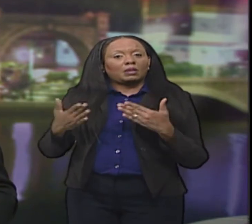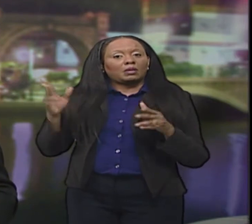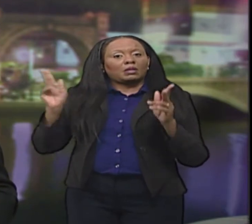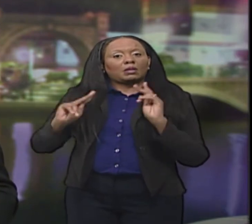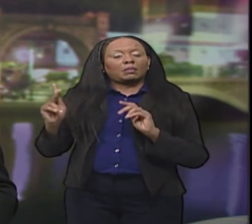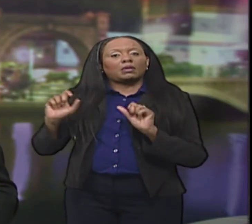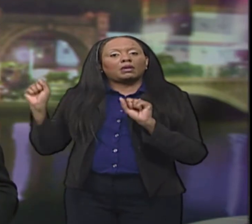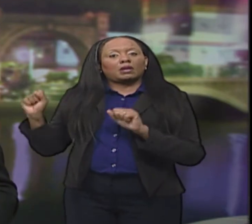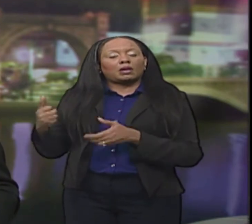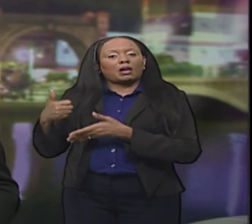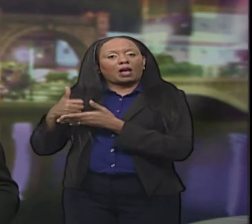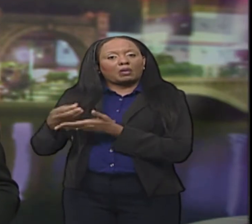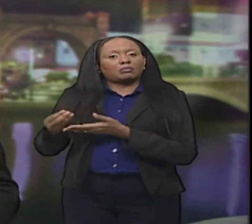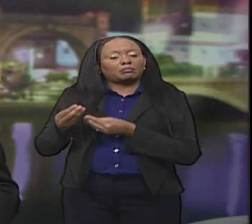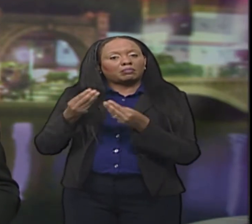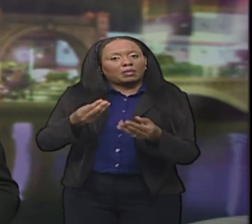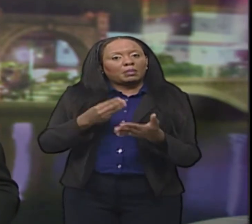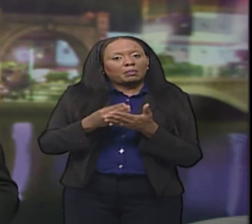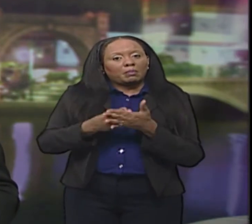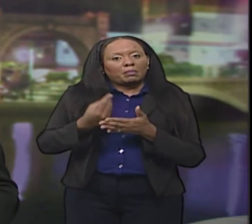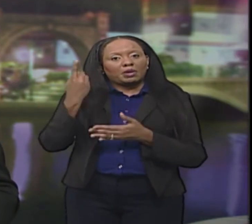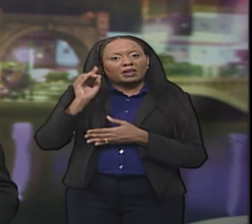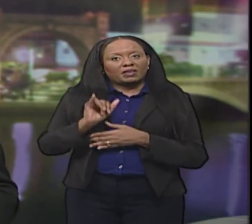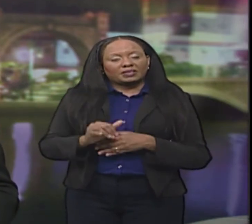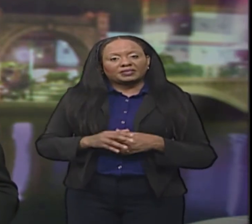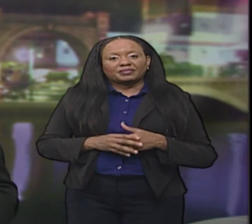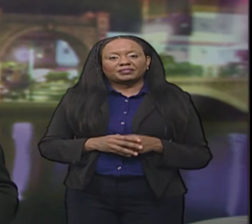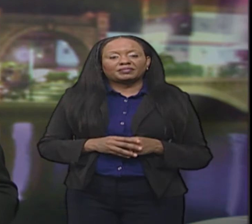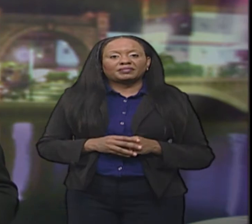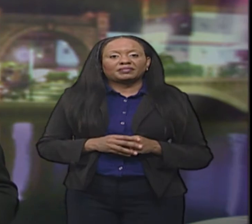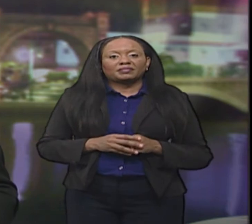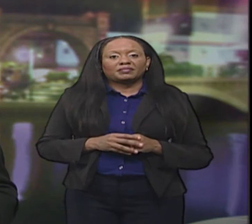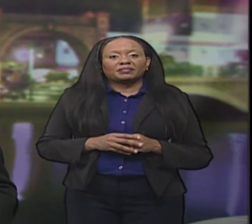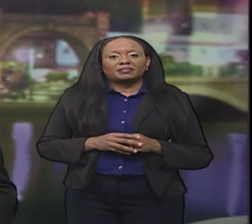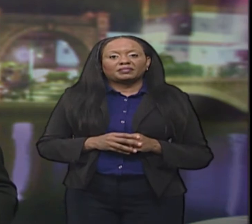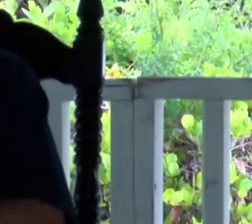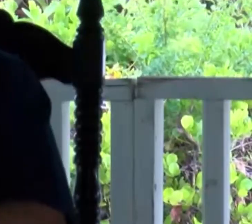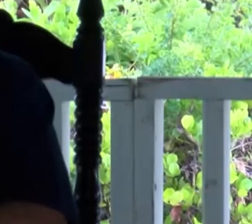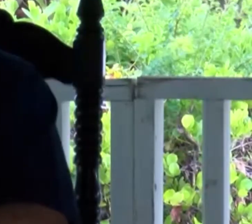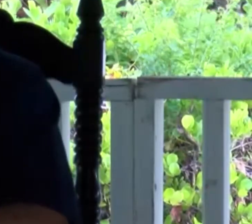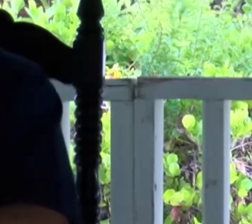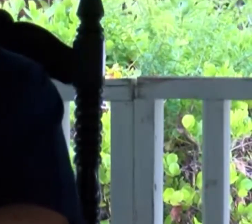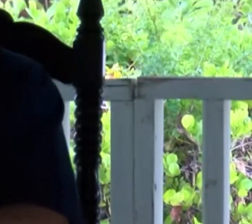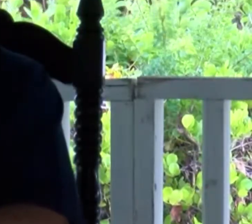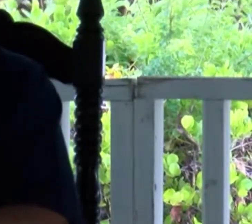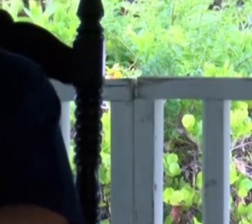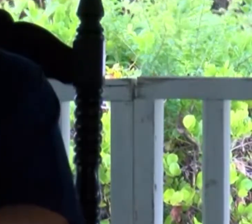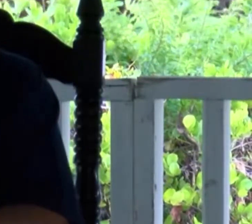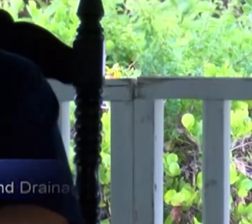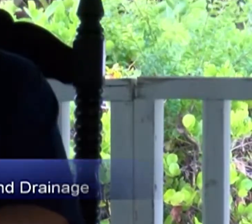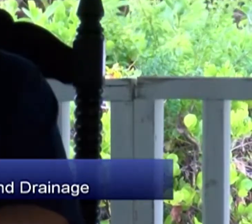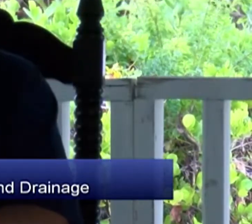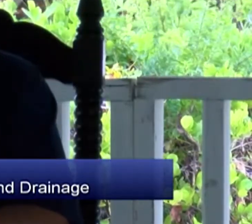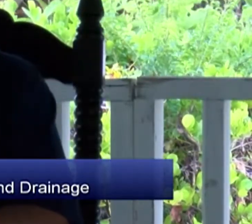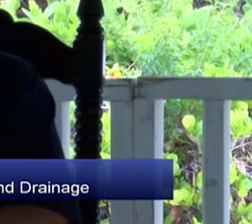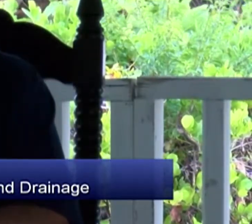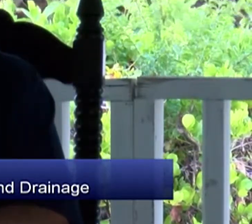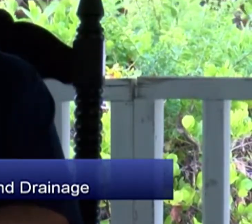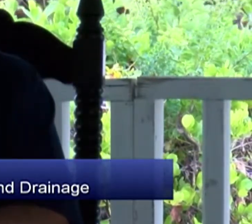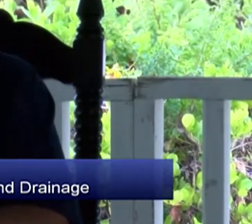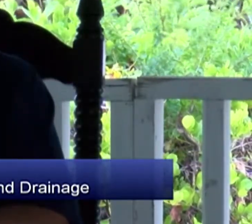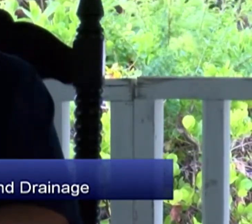outside of the immediate communities can make a donation to the cause. I believe that a very fanciful